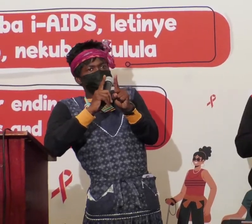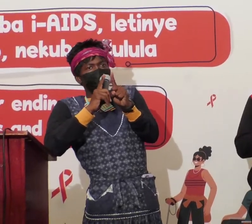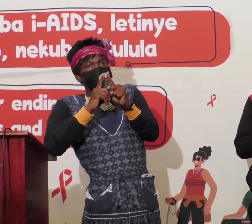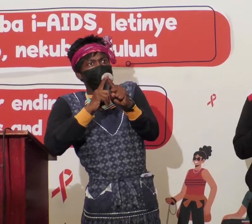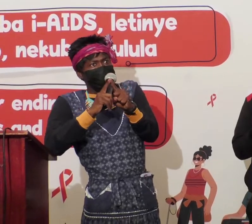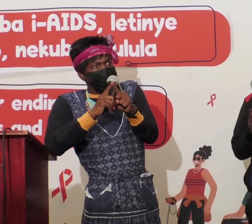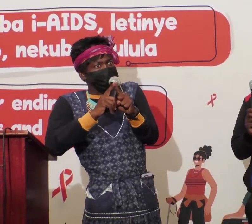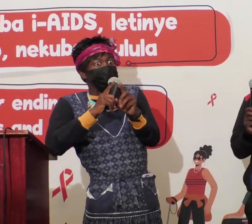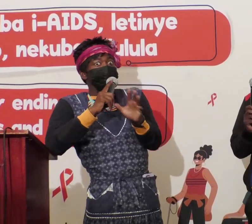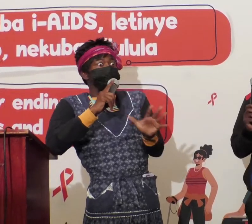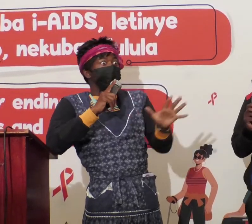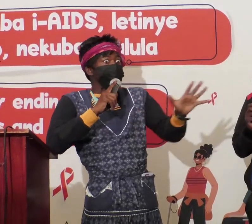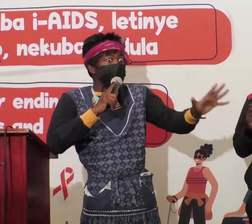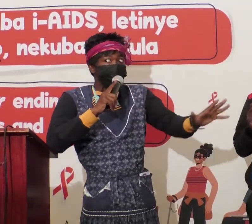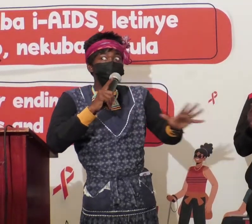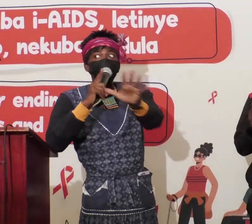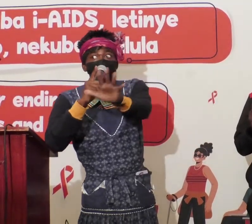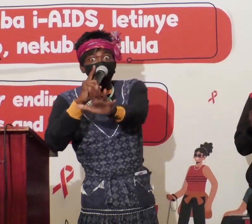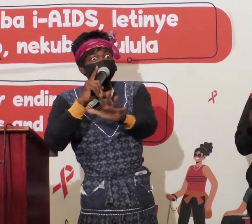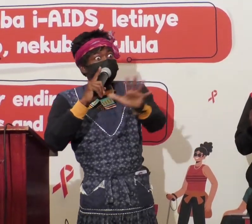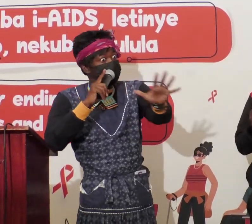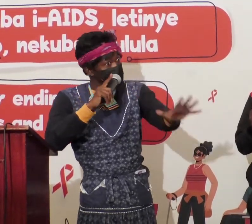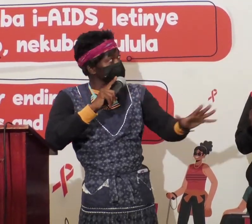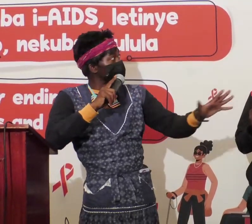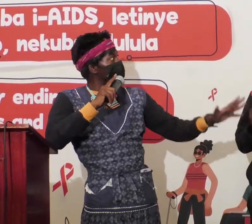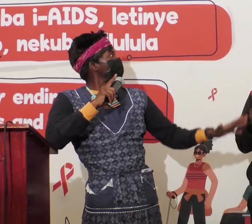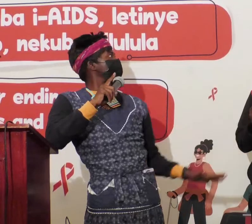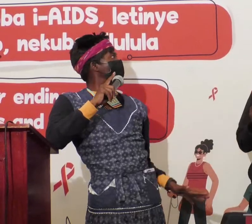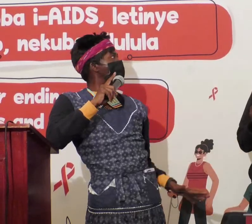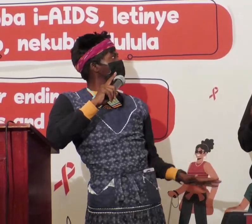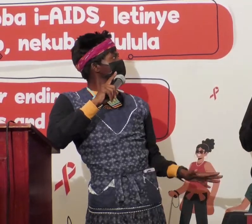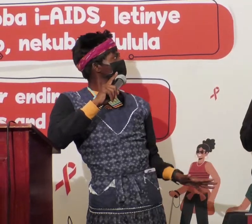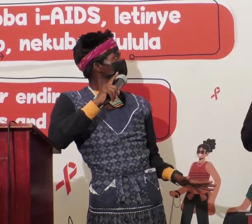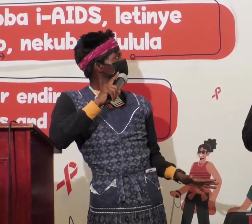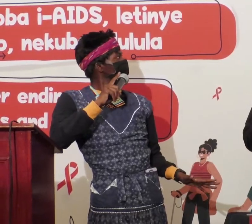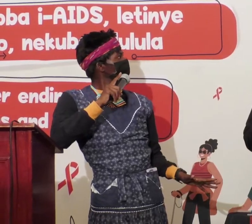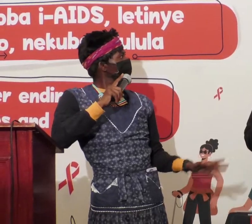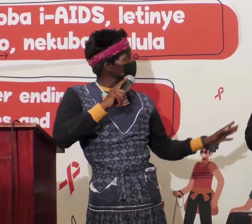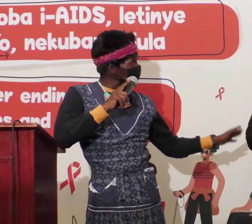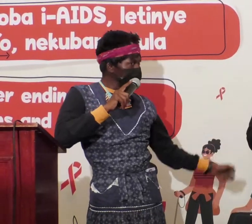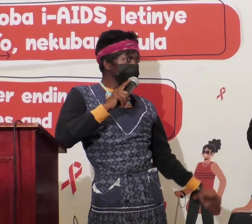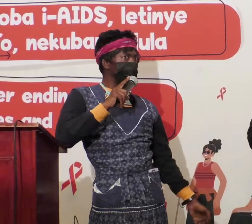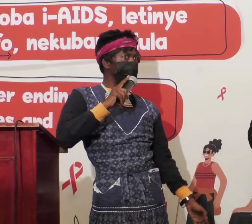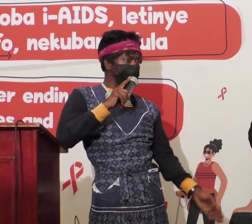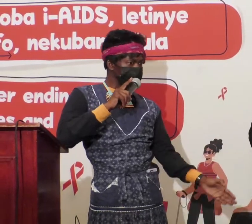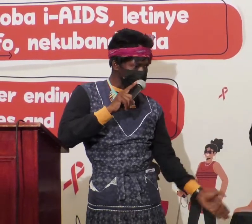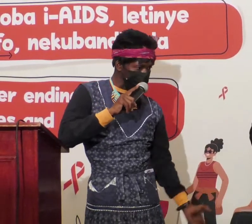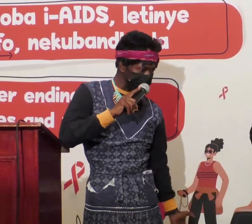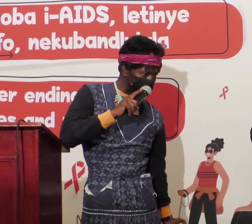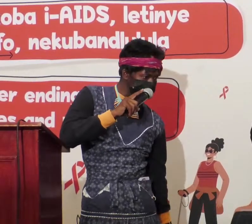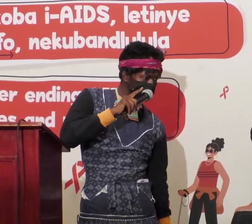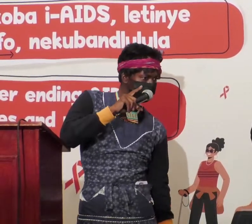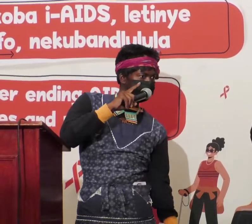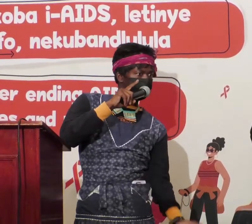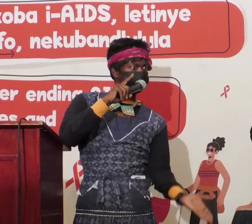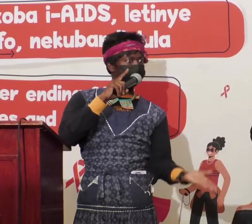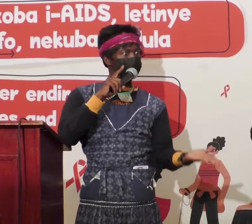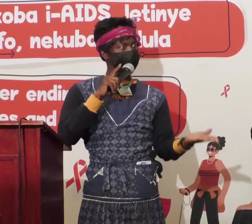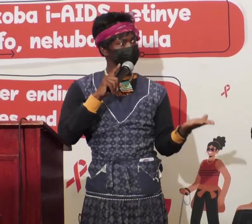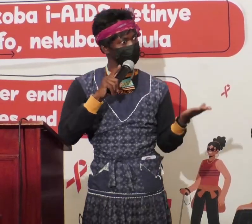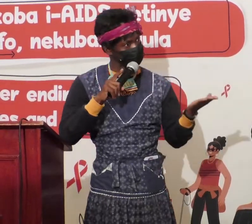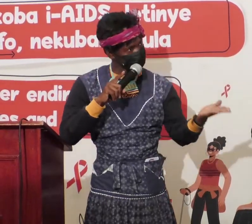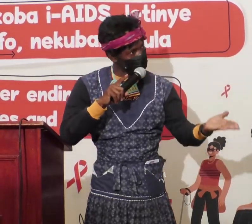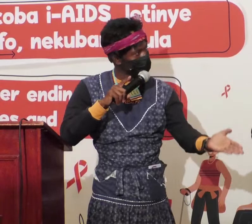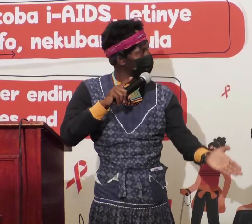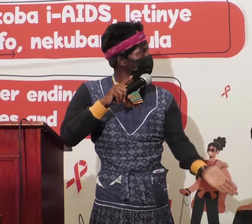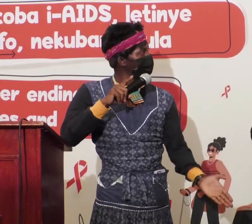Ana Jesu babenqamashi balamlela abantu bethe nemakhambi kuba. Ngiko ke lo mntwana lo ngathi ubamba